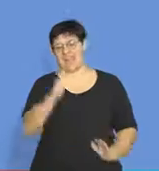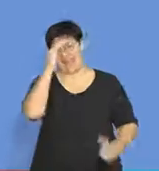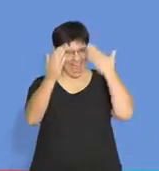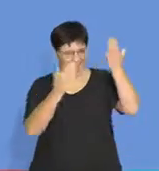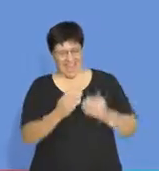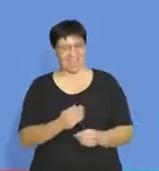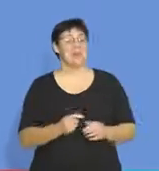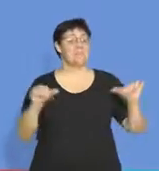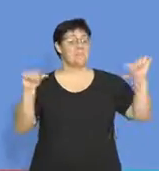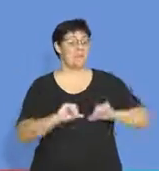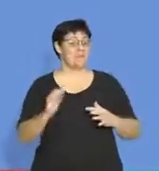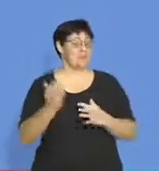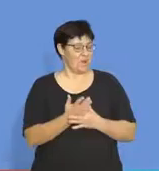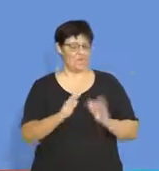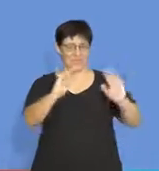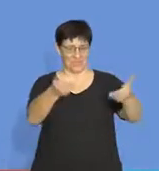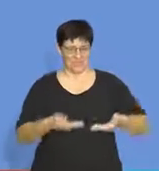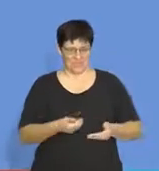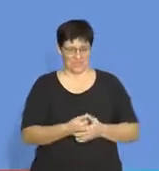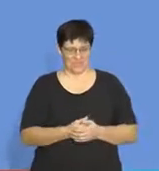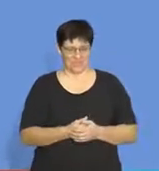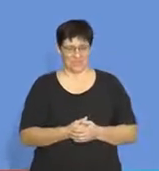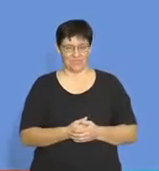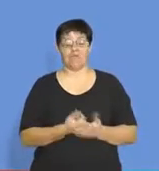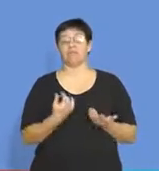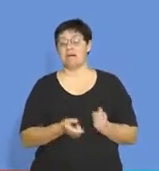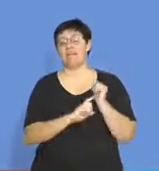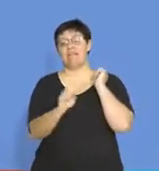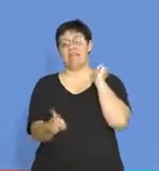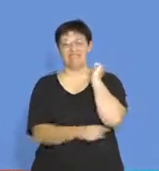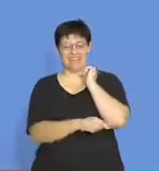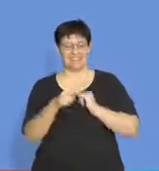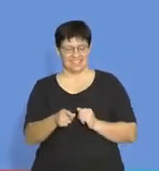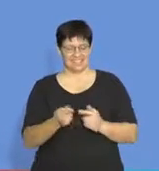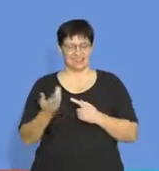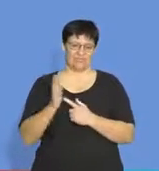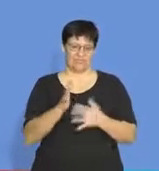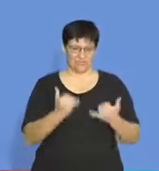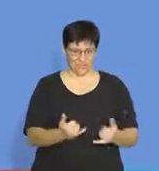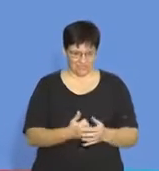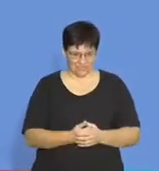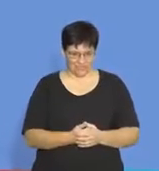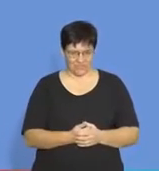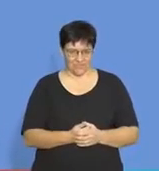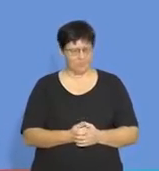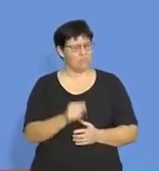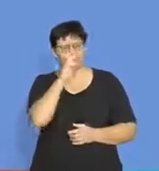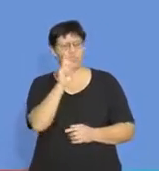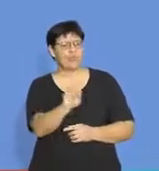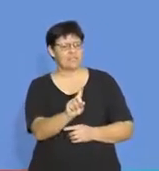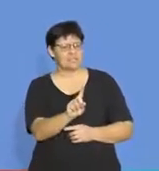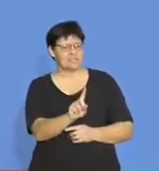Hi guys, welcome back from the ad break. So now we are on our last segment for the show. We are going to look at now